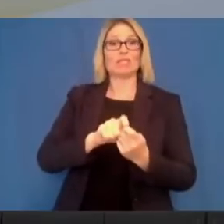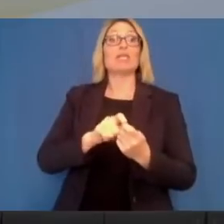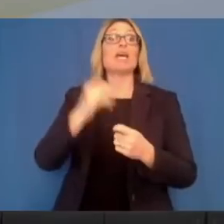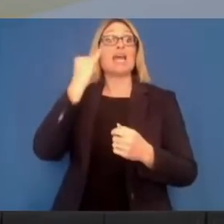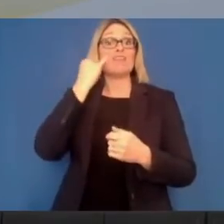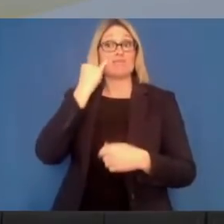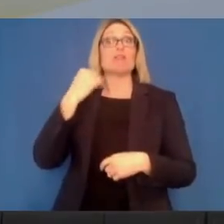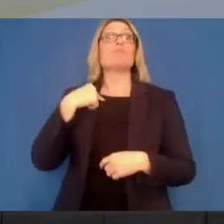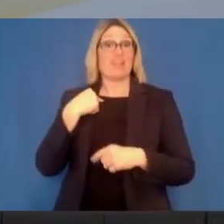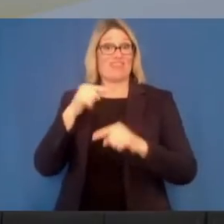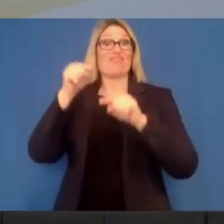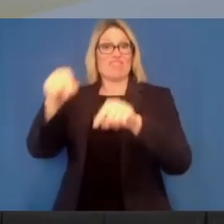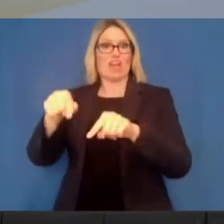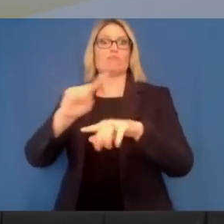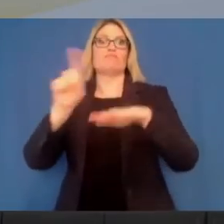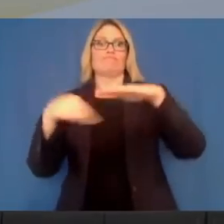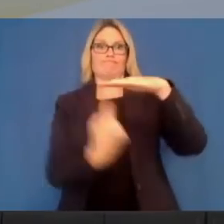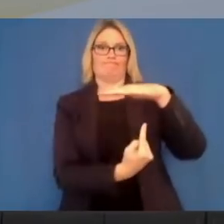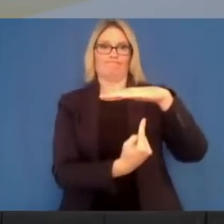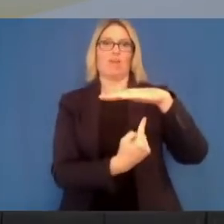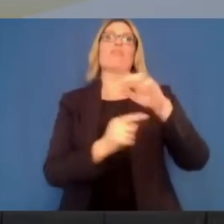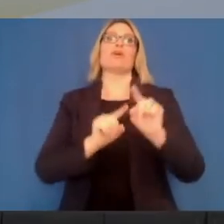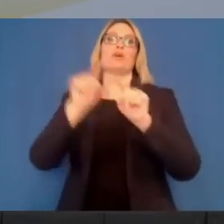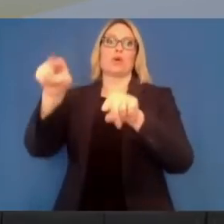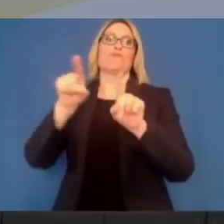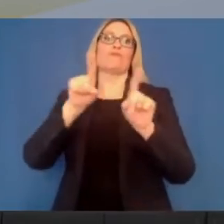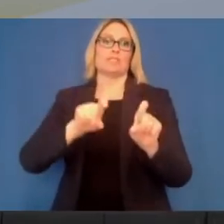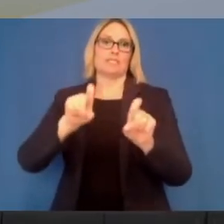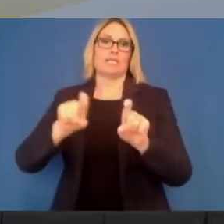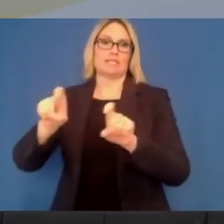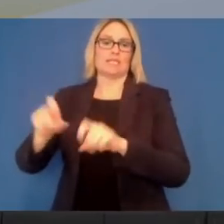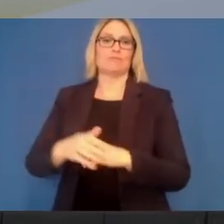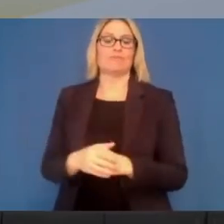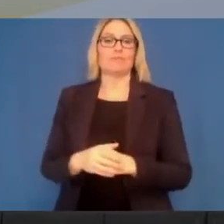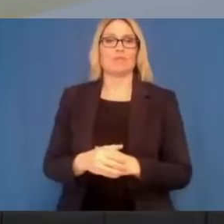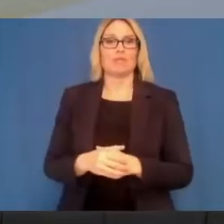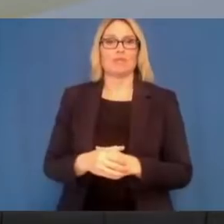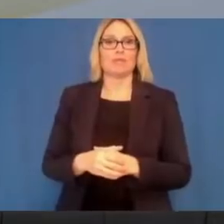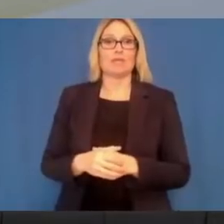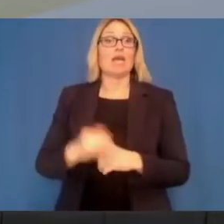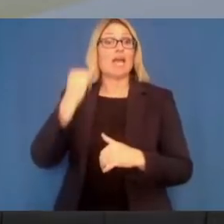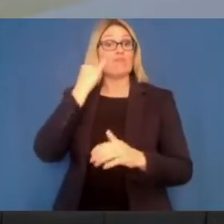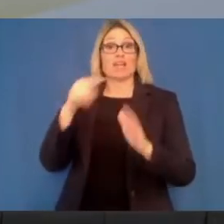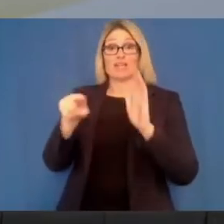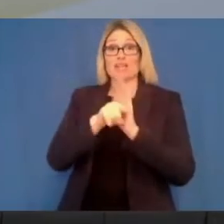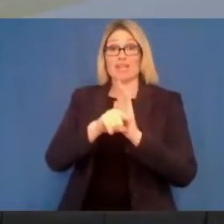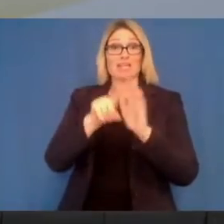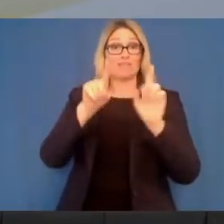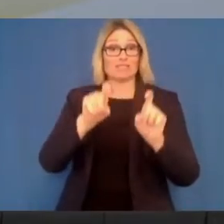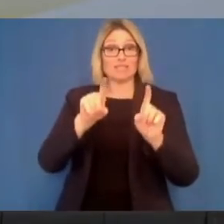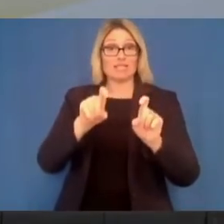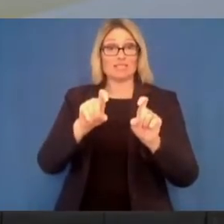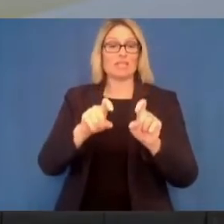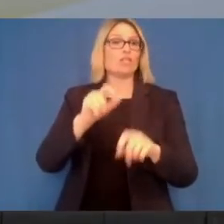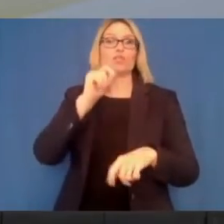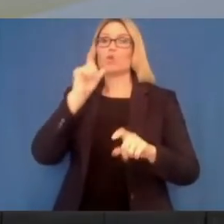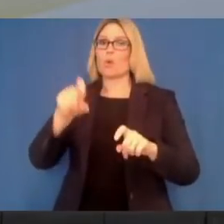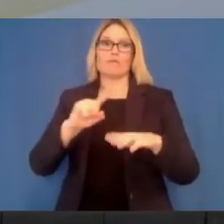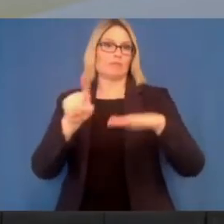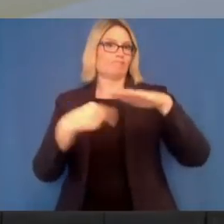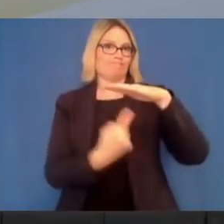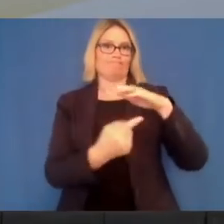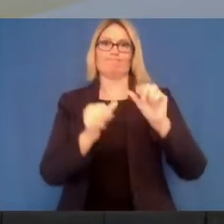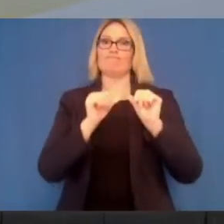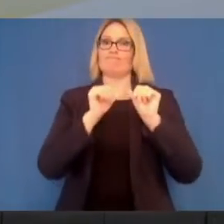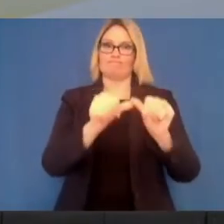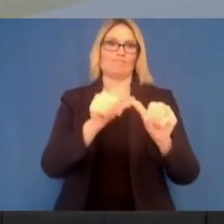self-isolate and then be tested for COVID-19. Following their initial negative test, individuals do not need to continue